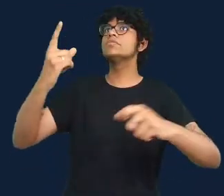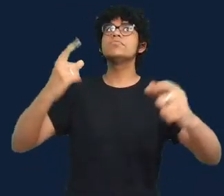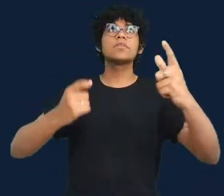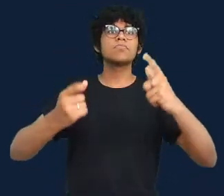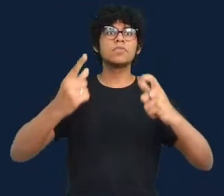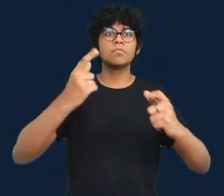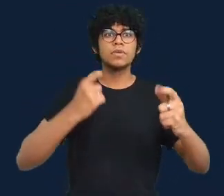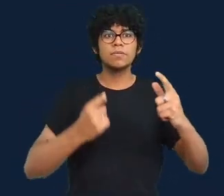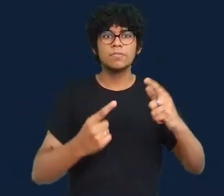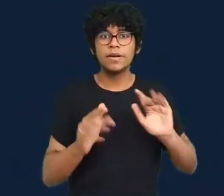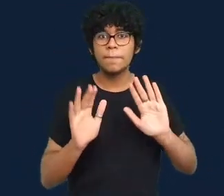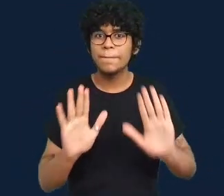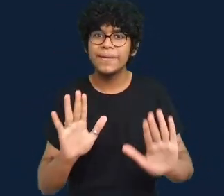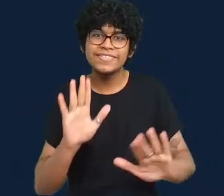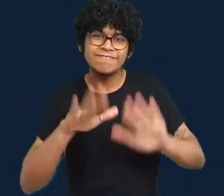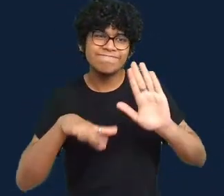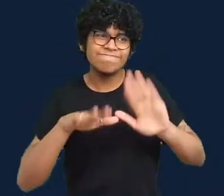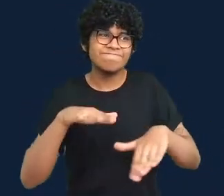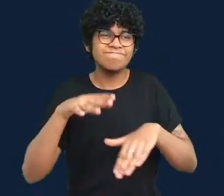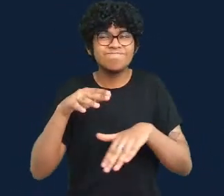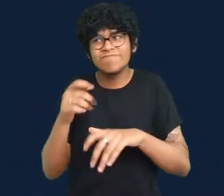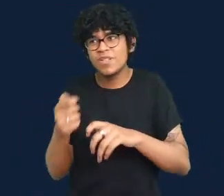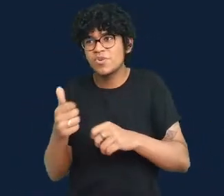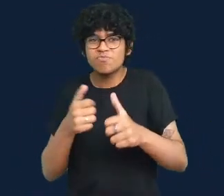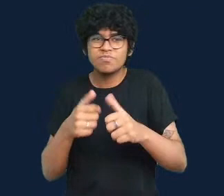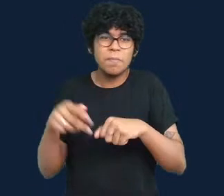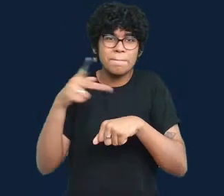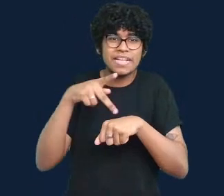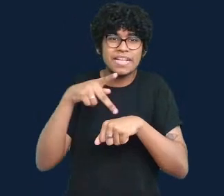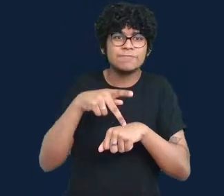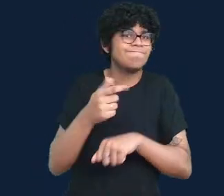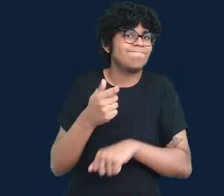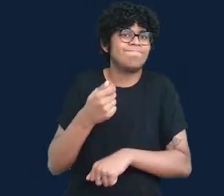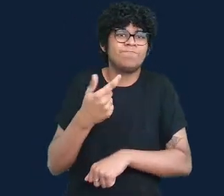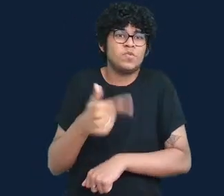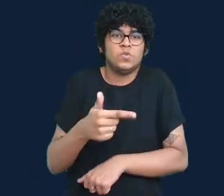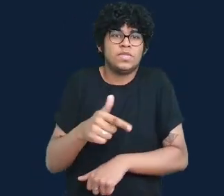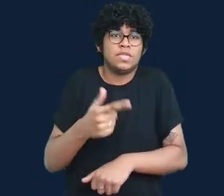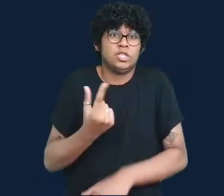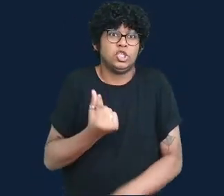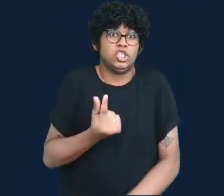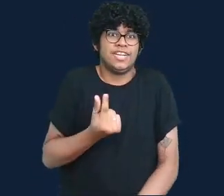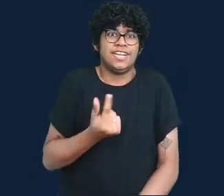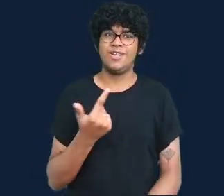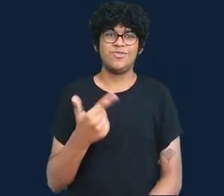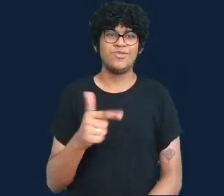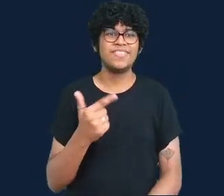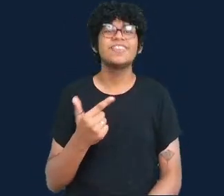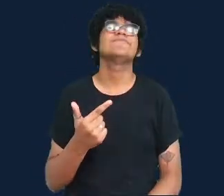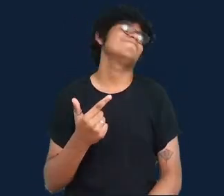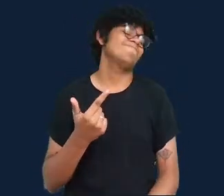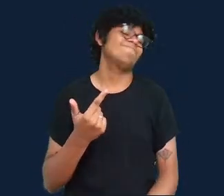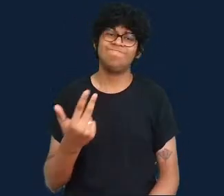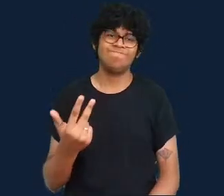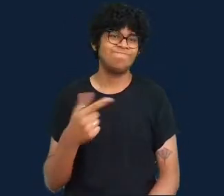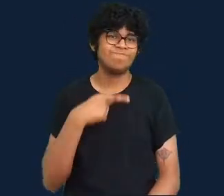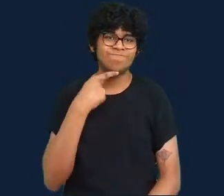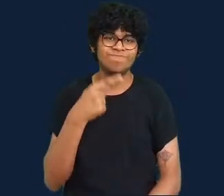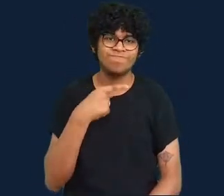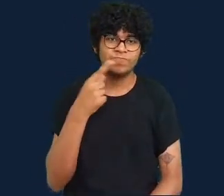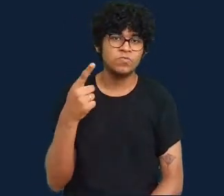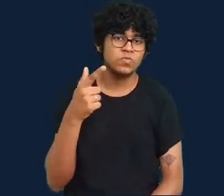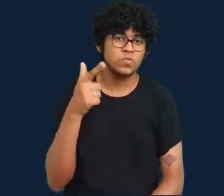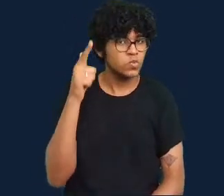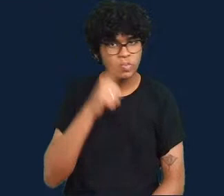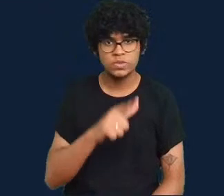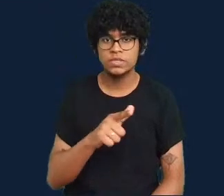something. That even if it was an ArcGIS dashboard that had like one map and 2-3 charts, they thought, oh,